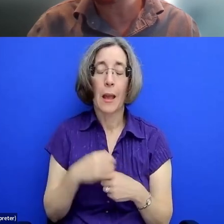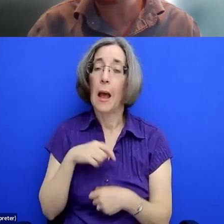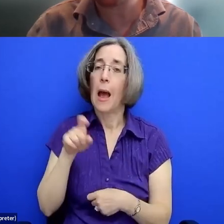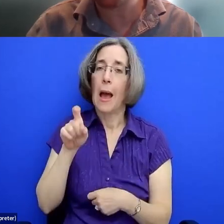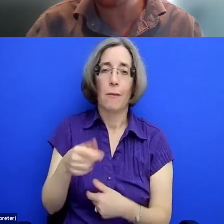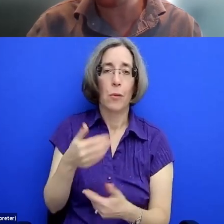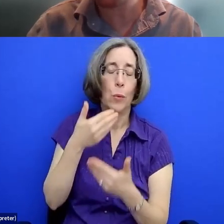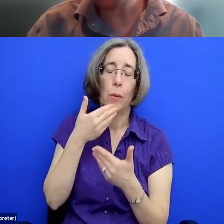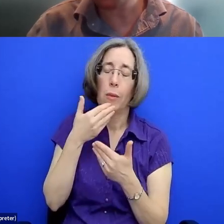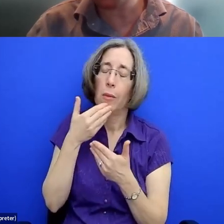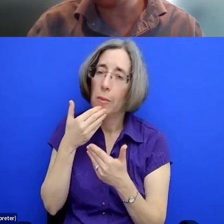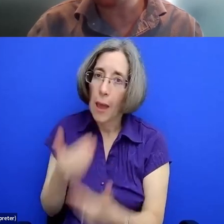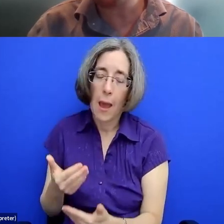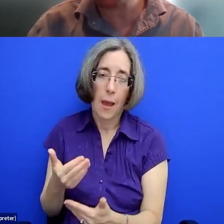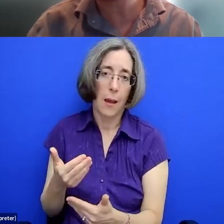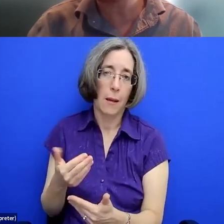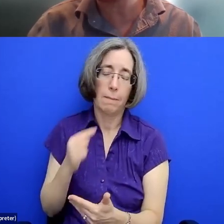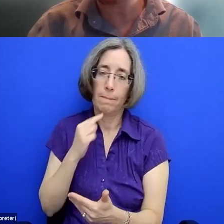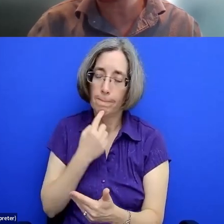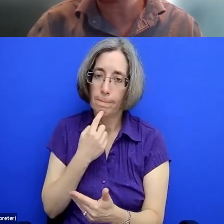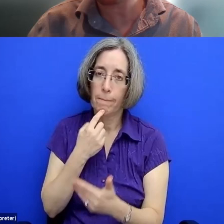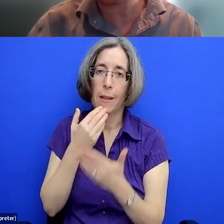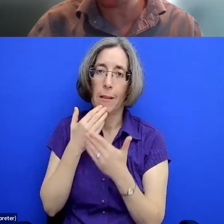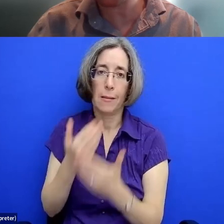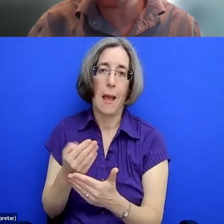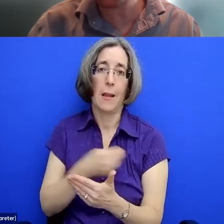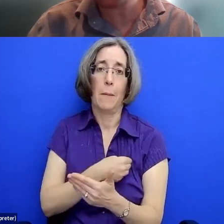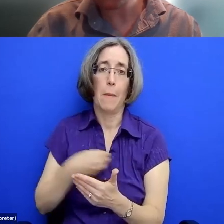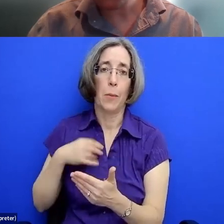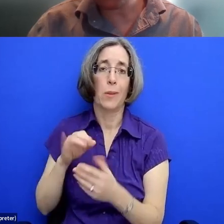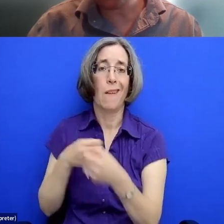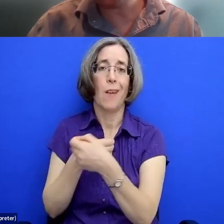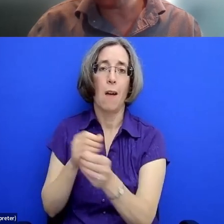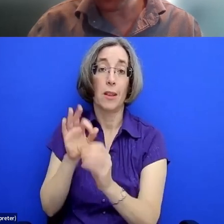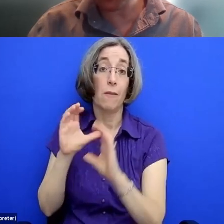from the bottom of my heart the members of the Office of Communications,